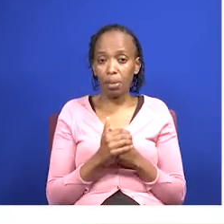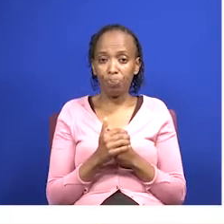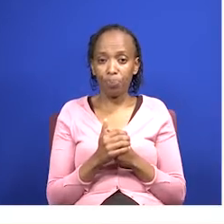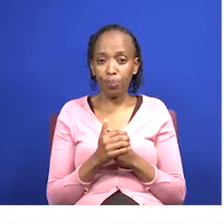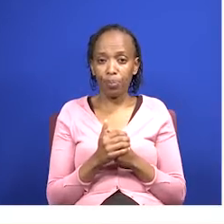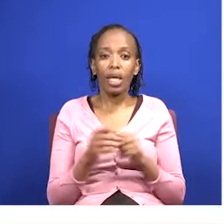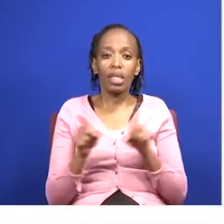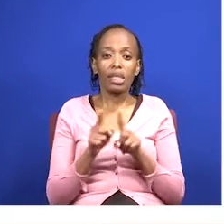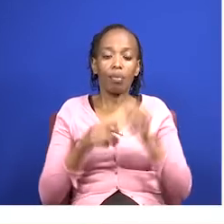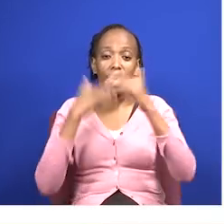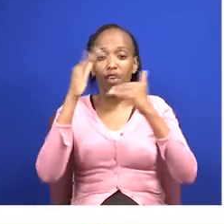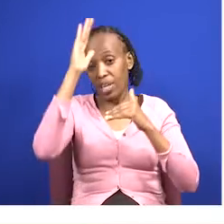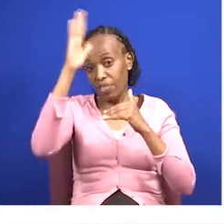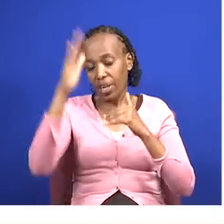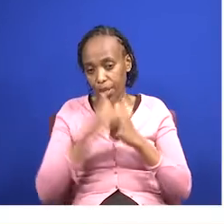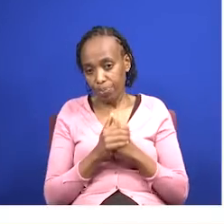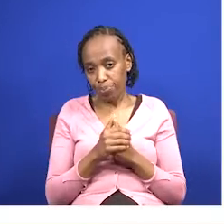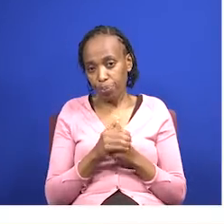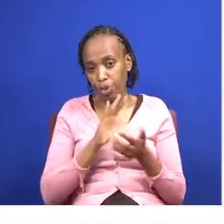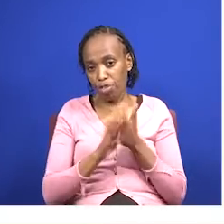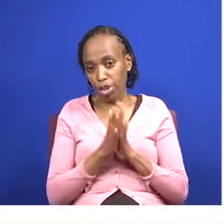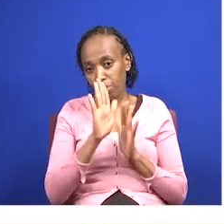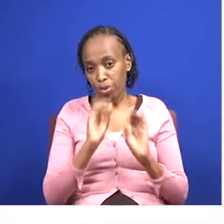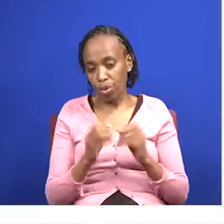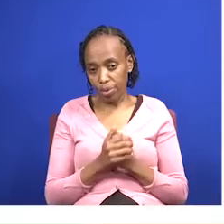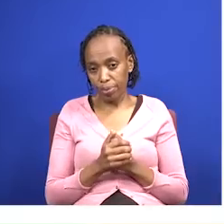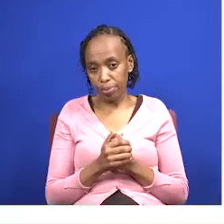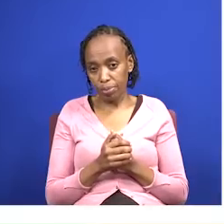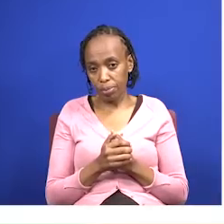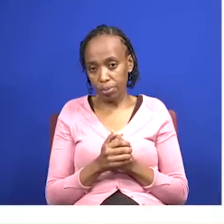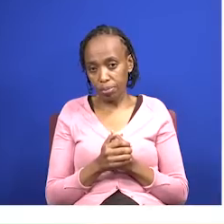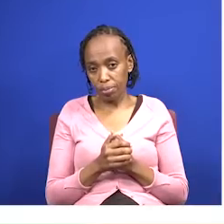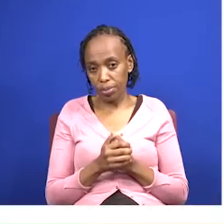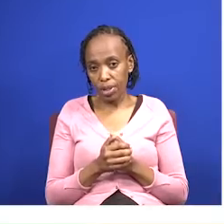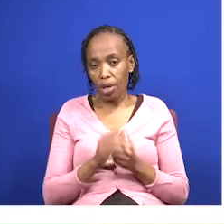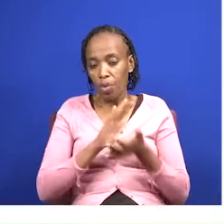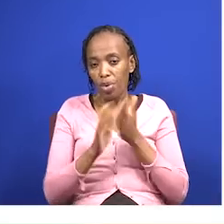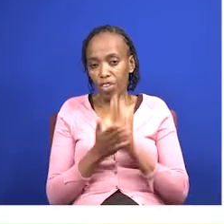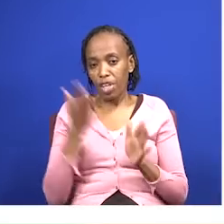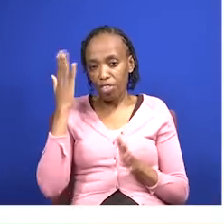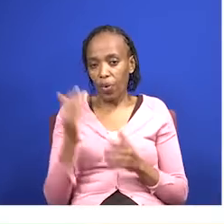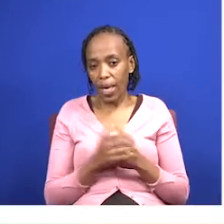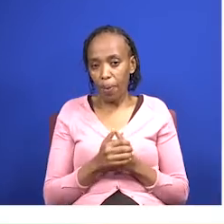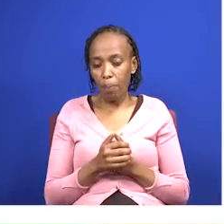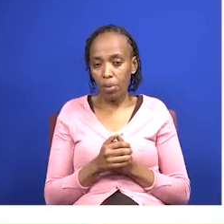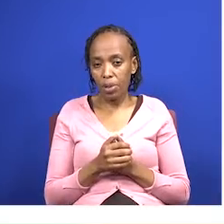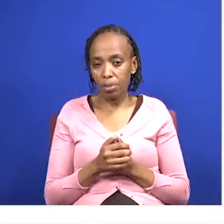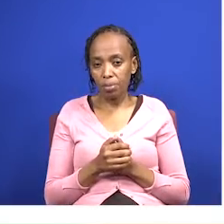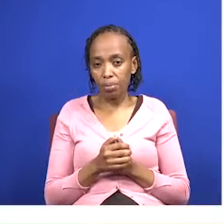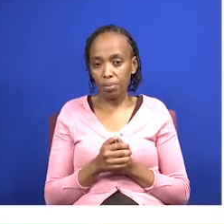sins, neither will your heavenly Father forgive you. Why do we forgive then?